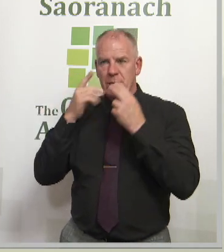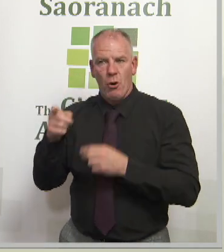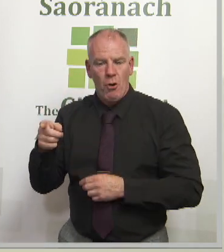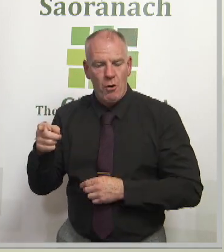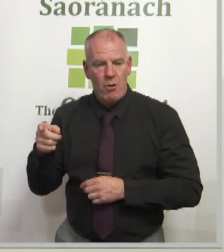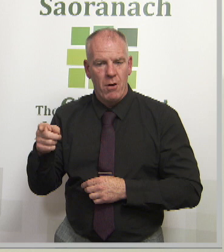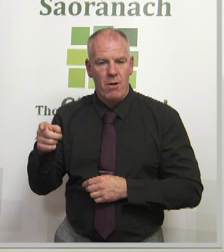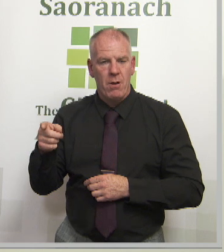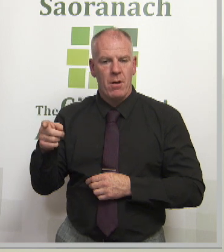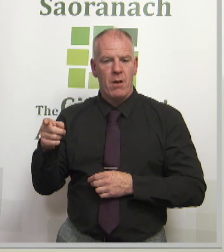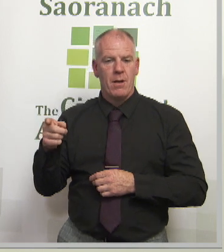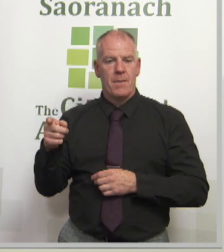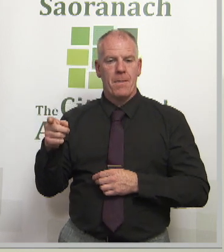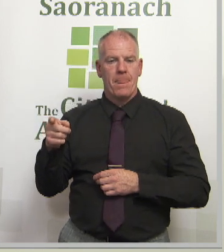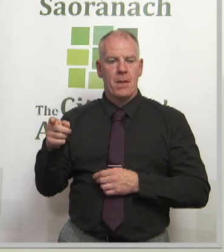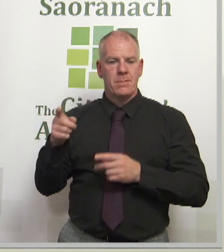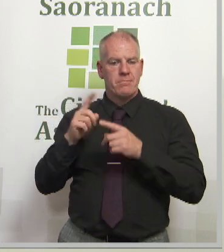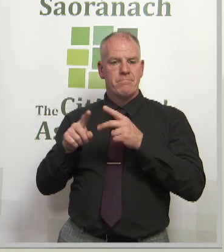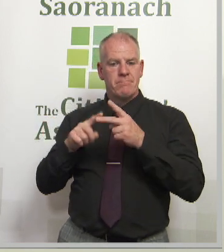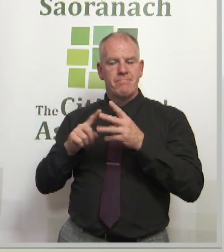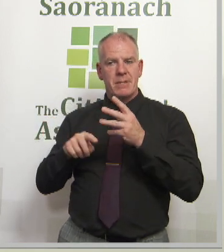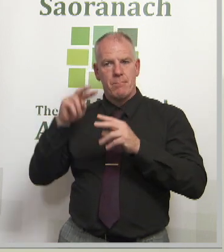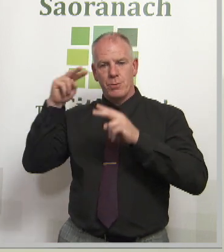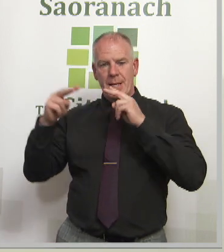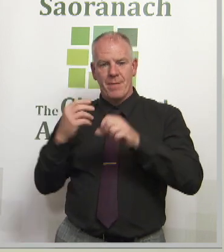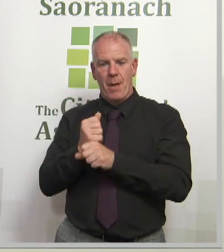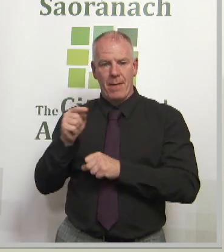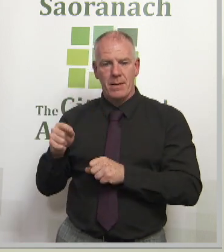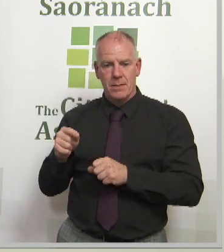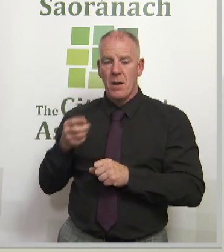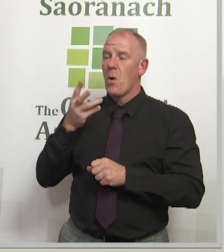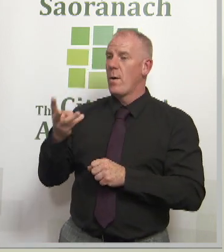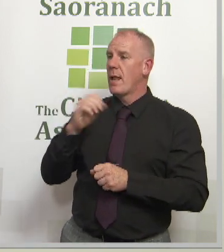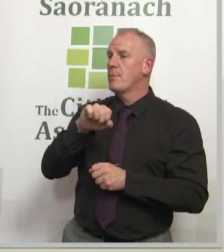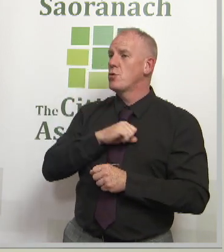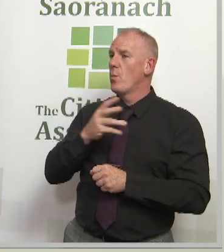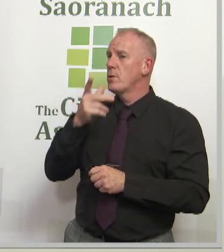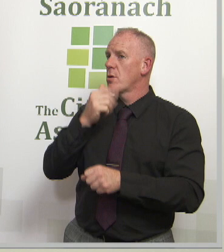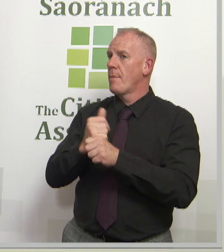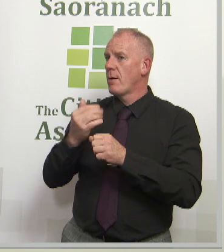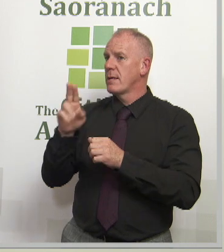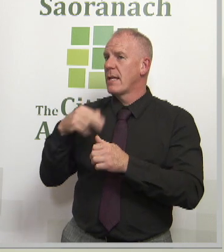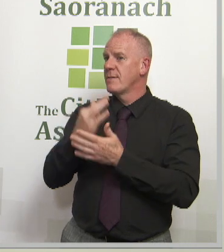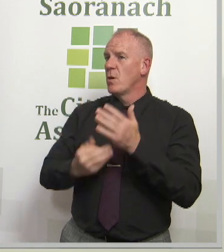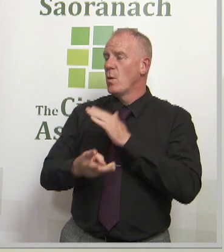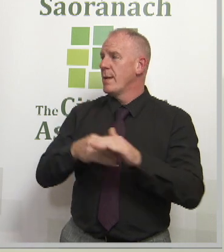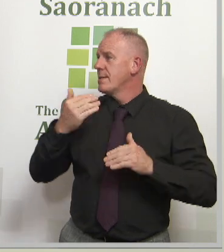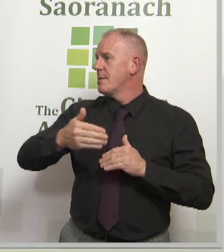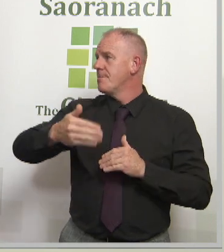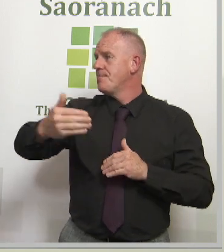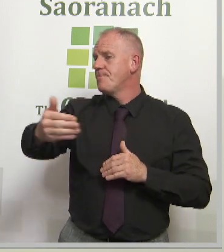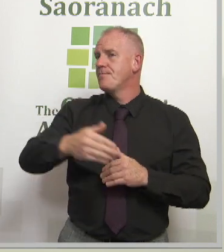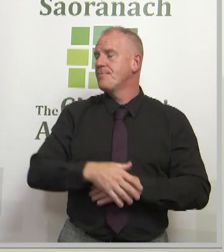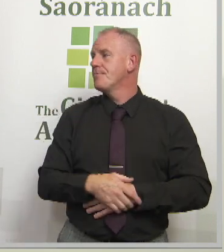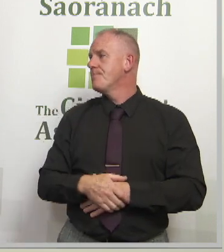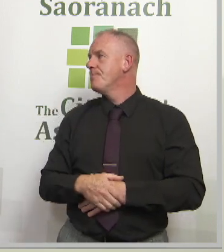and various perspectives on that. So it's likely something we'll have a talk on it in the coming weeks. And so,